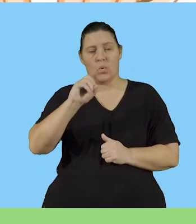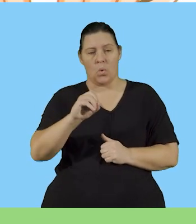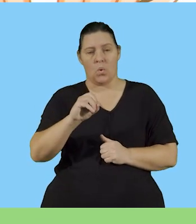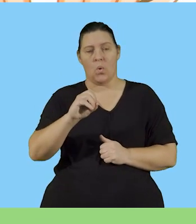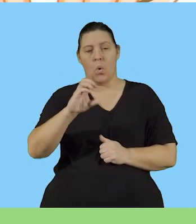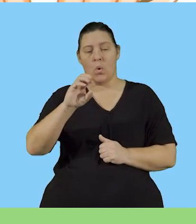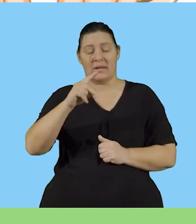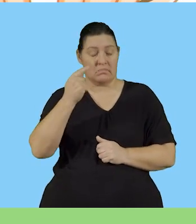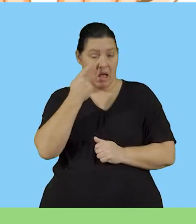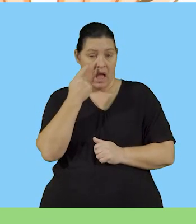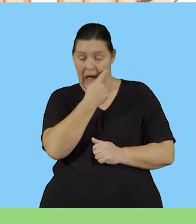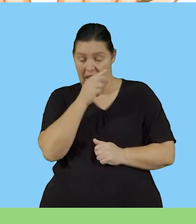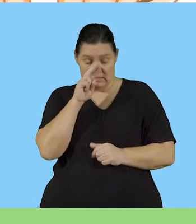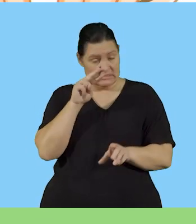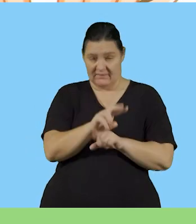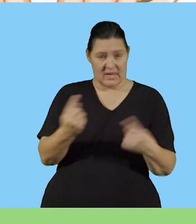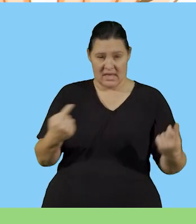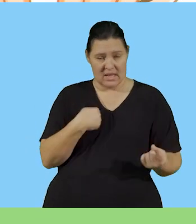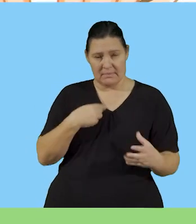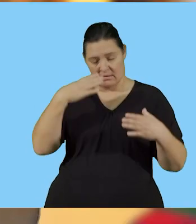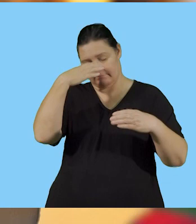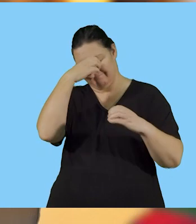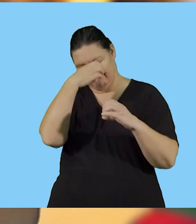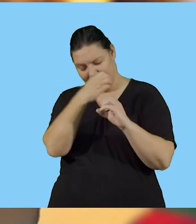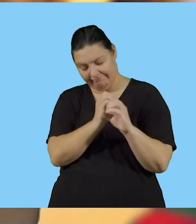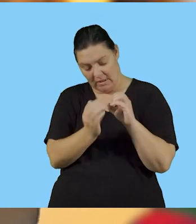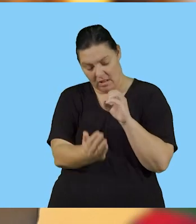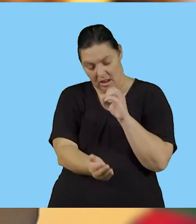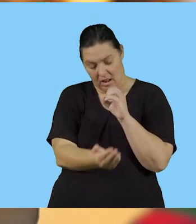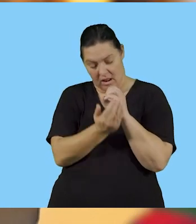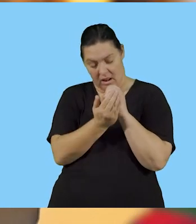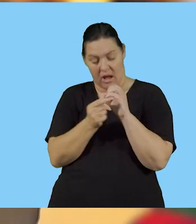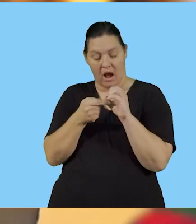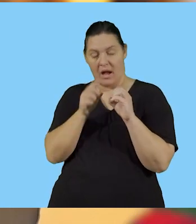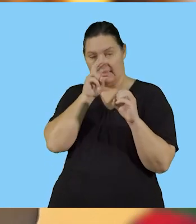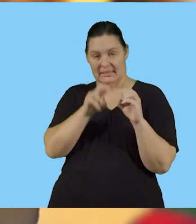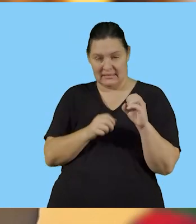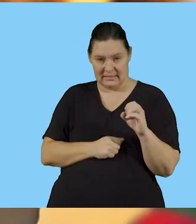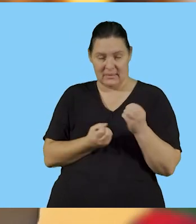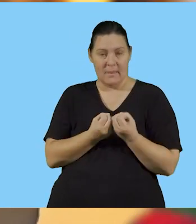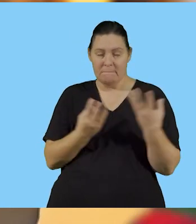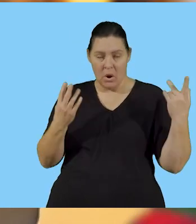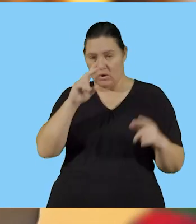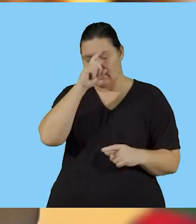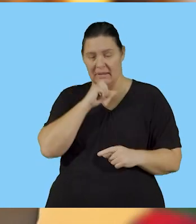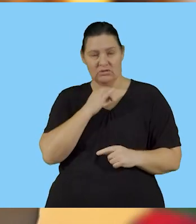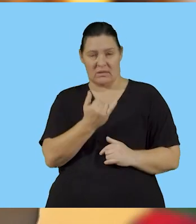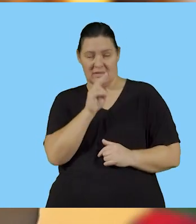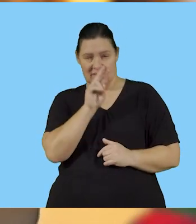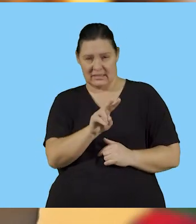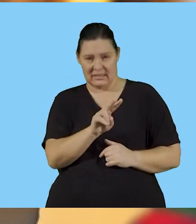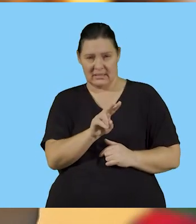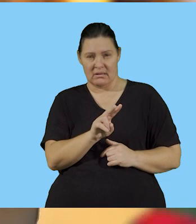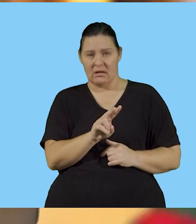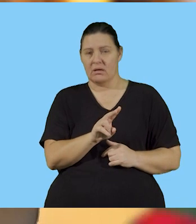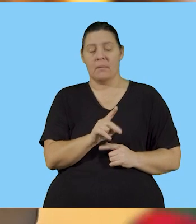microorganisms cannot be seen with our naked eyes because they are microscopic. As a result, in most of the pictures that we are going to look at now,